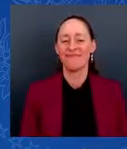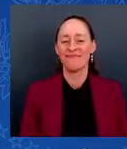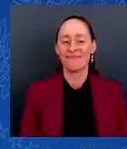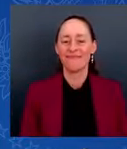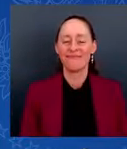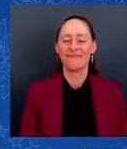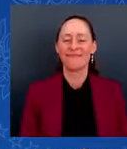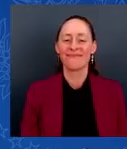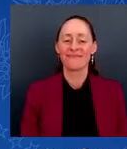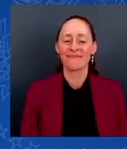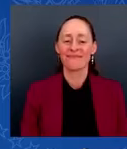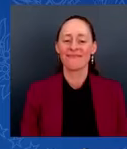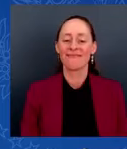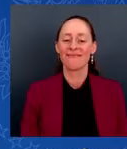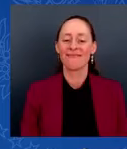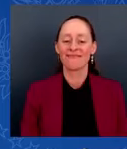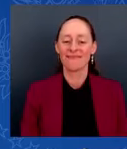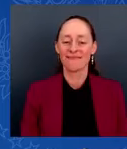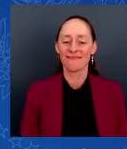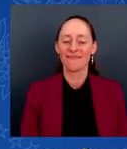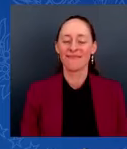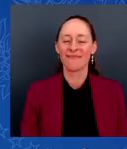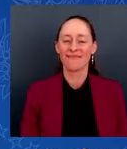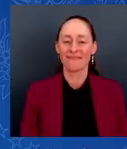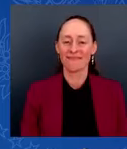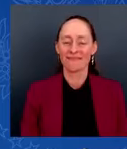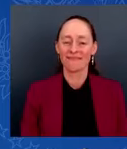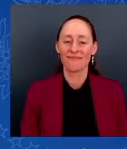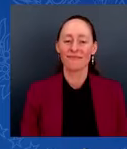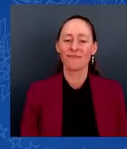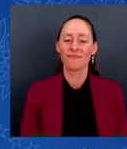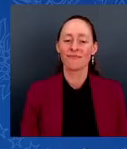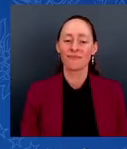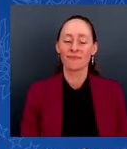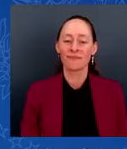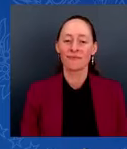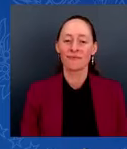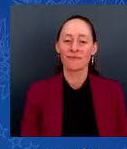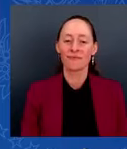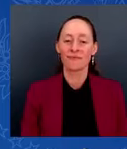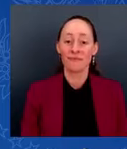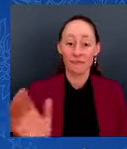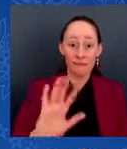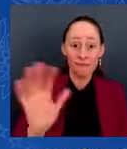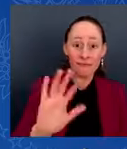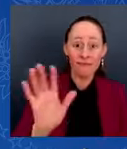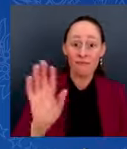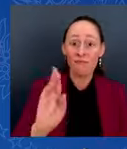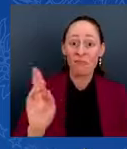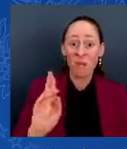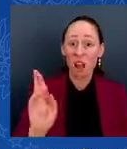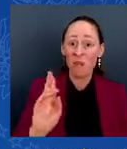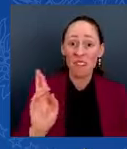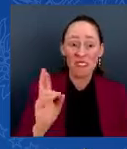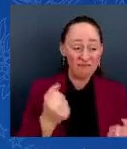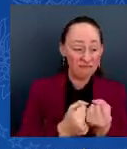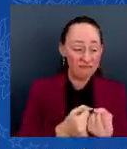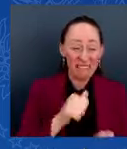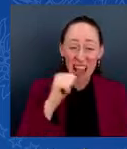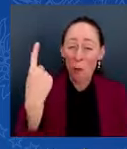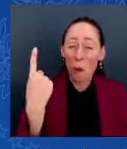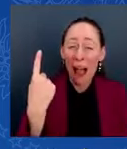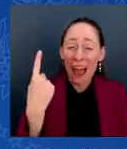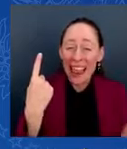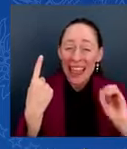And I might add, with no help from Republicans, not a single Republican voted for this bill, period,